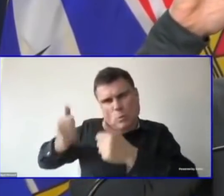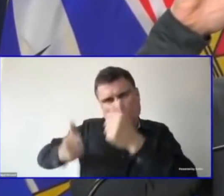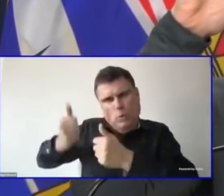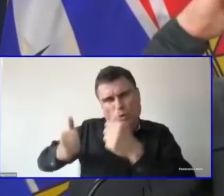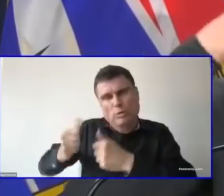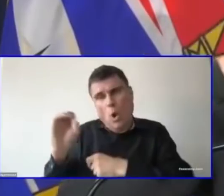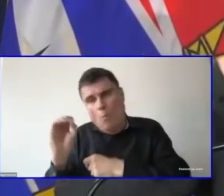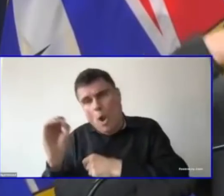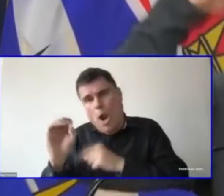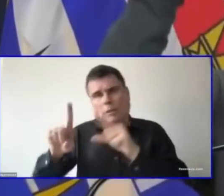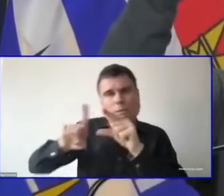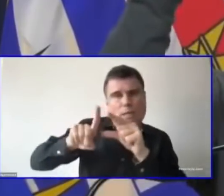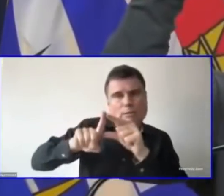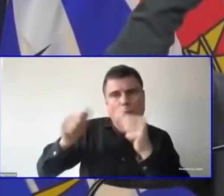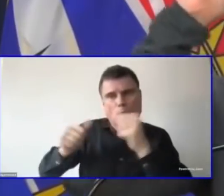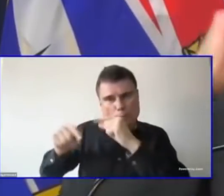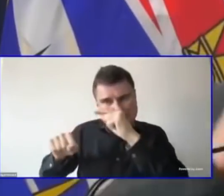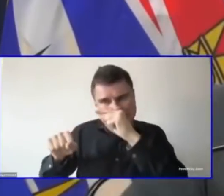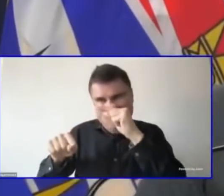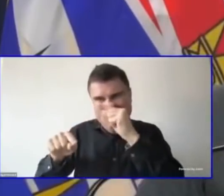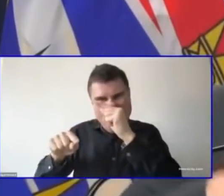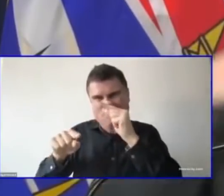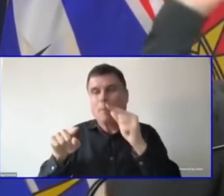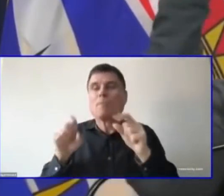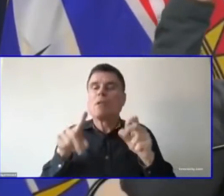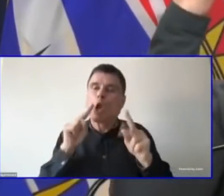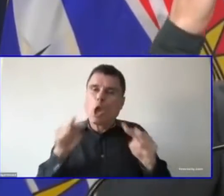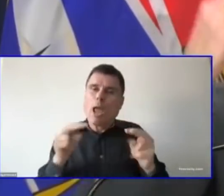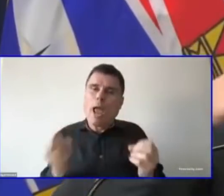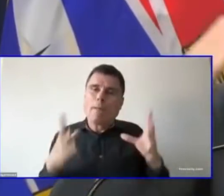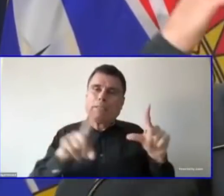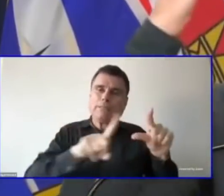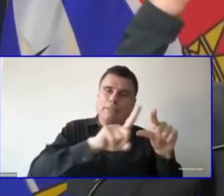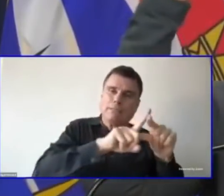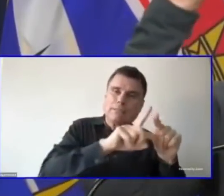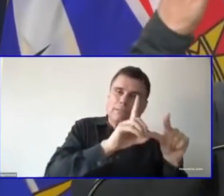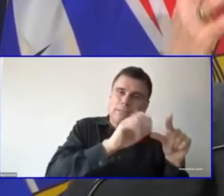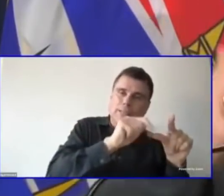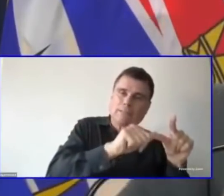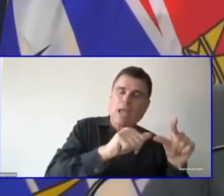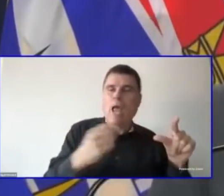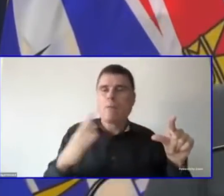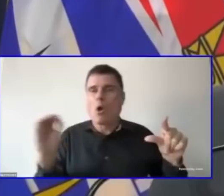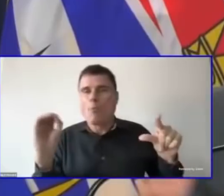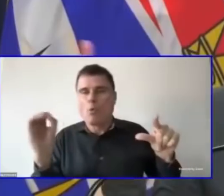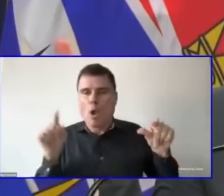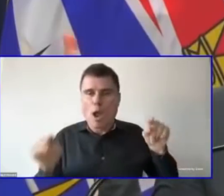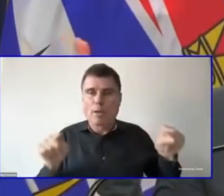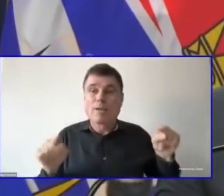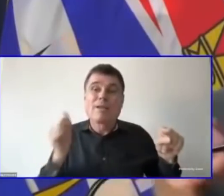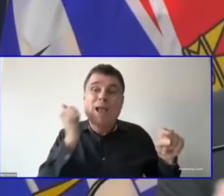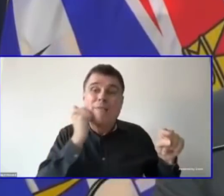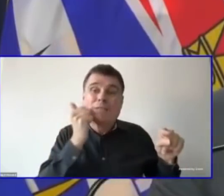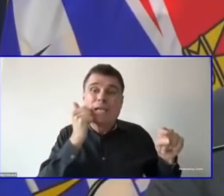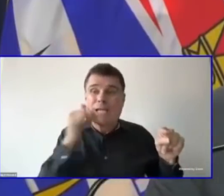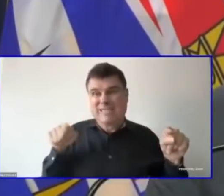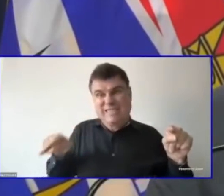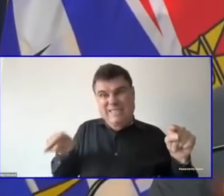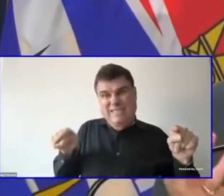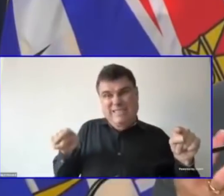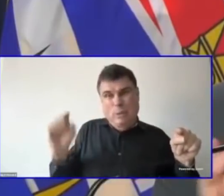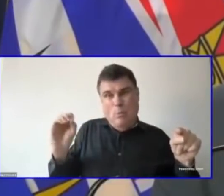Omicron compared to Delta is rapidly rising, and it's over 50% now. We expect it to be the dominant